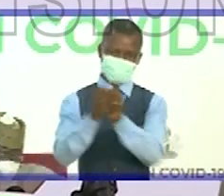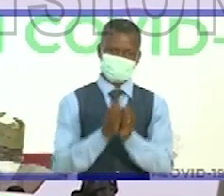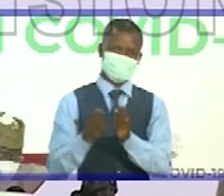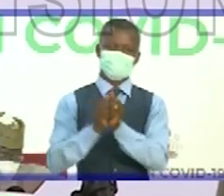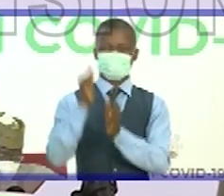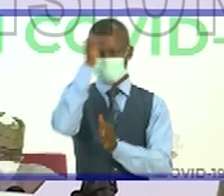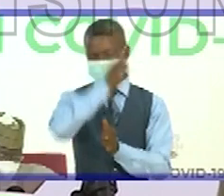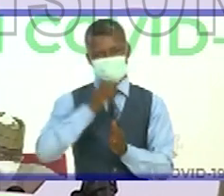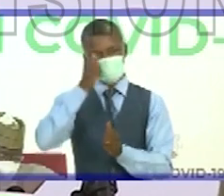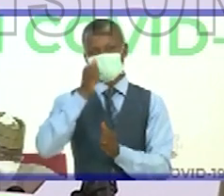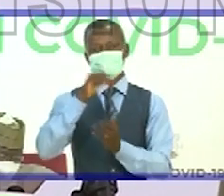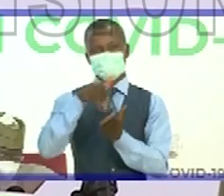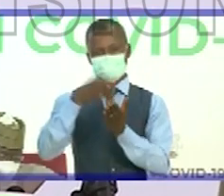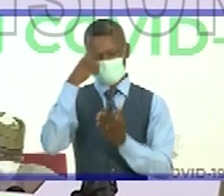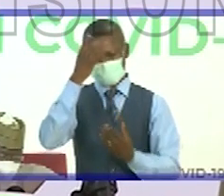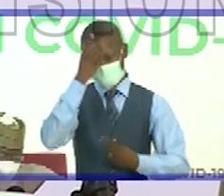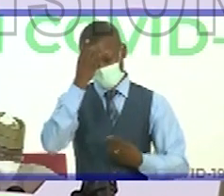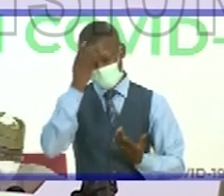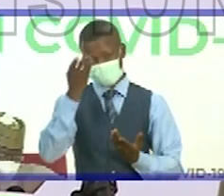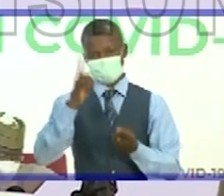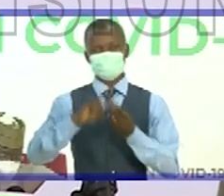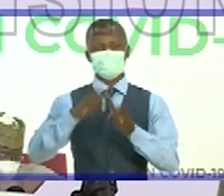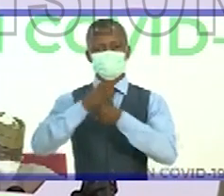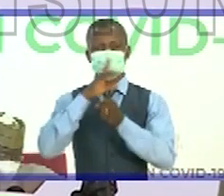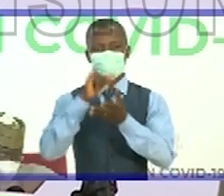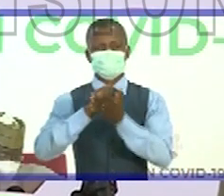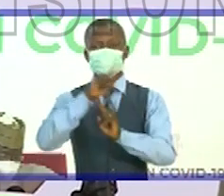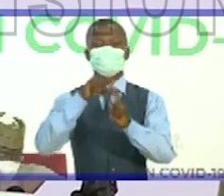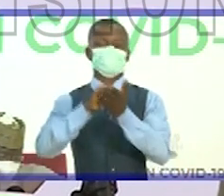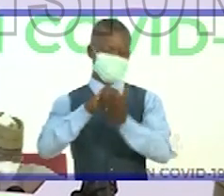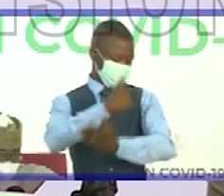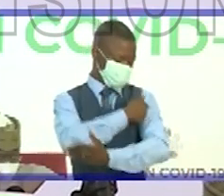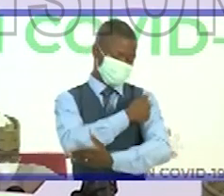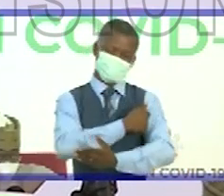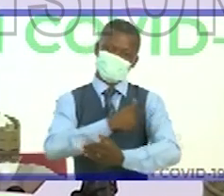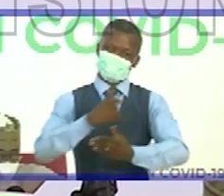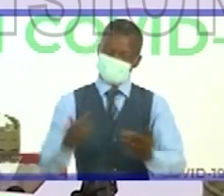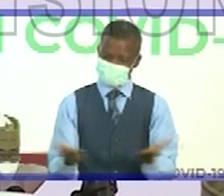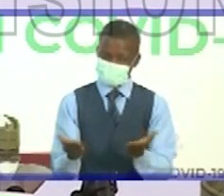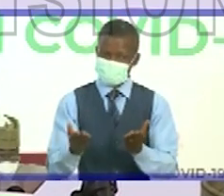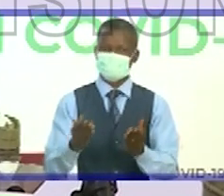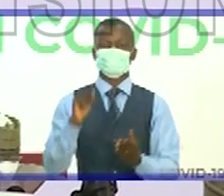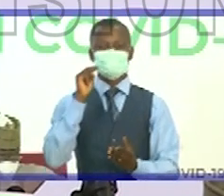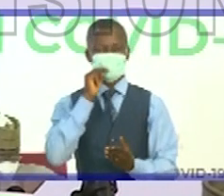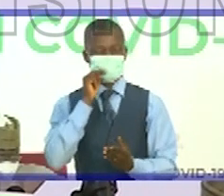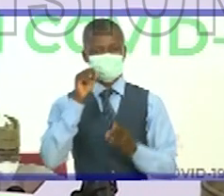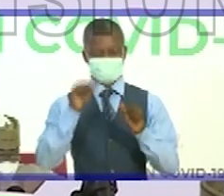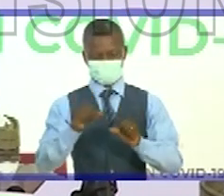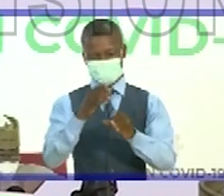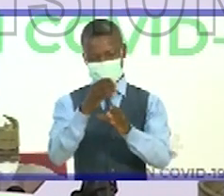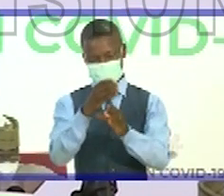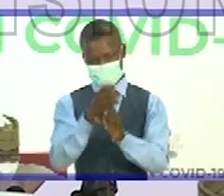CDC, CEPI, and Gavi to ensure that when a vaccine becomes available, that Nigerians can have access to